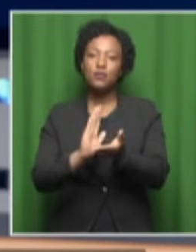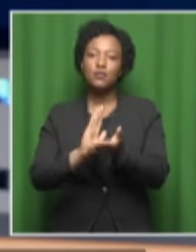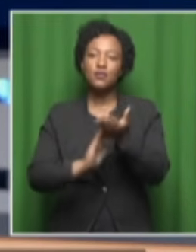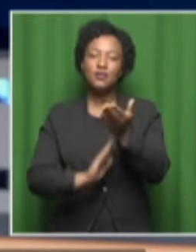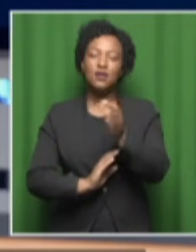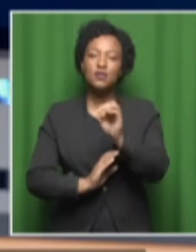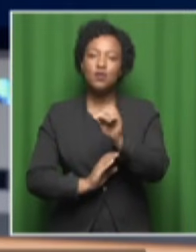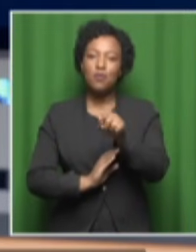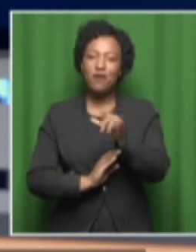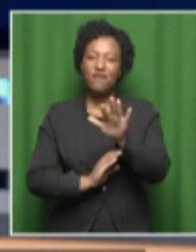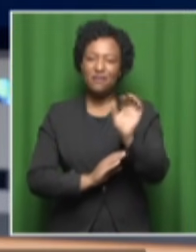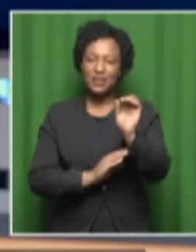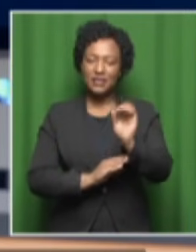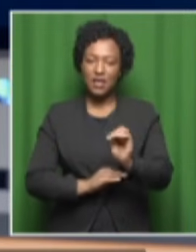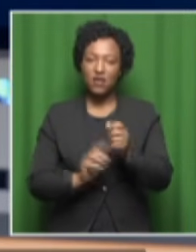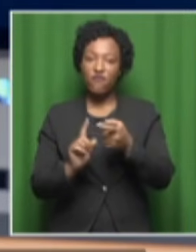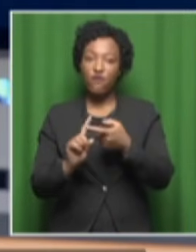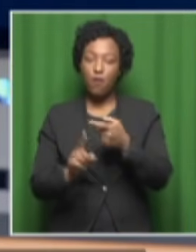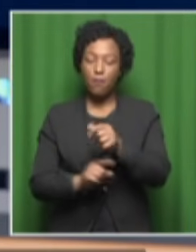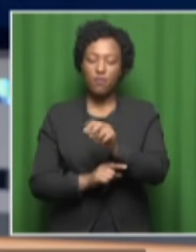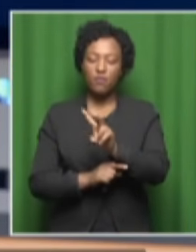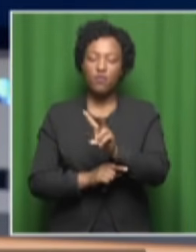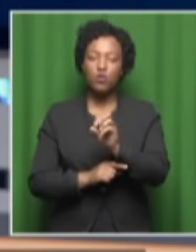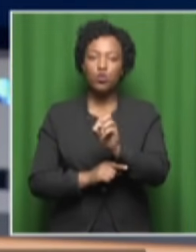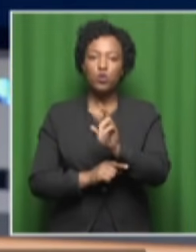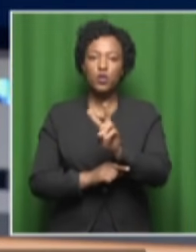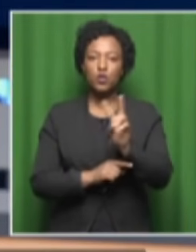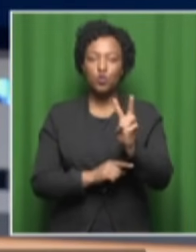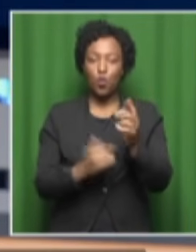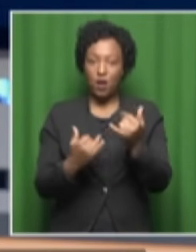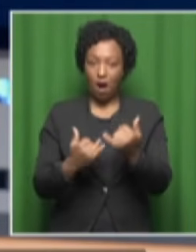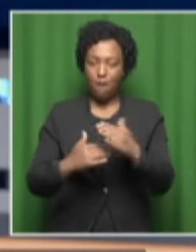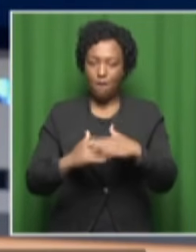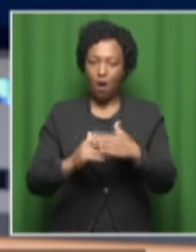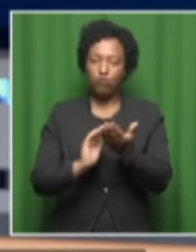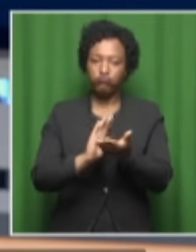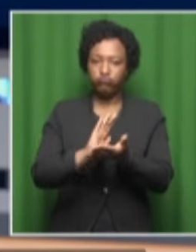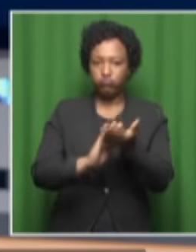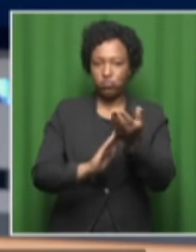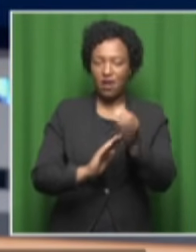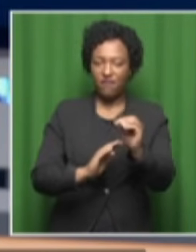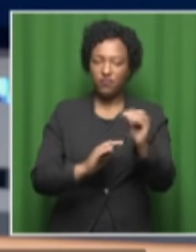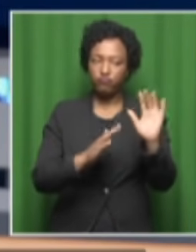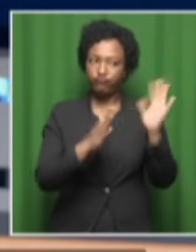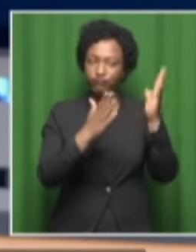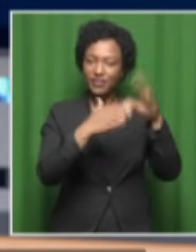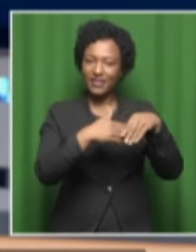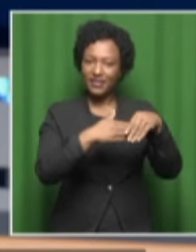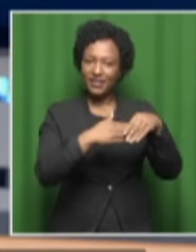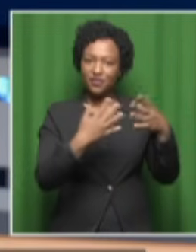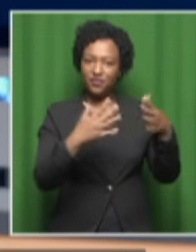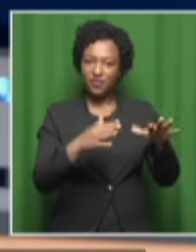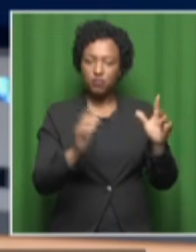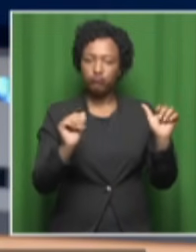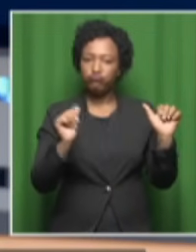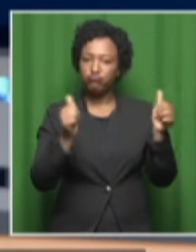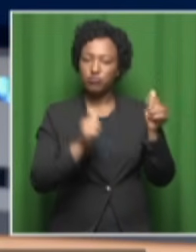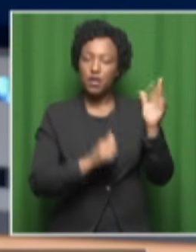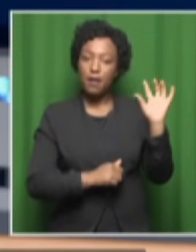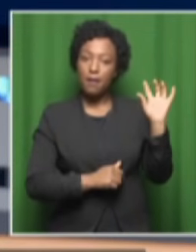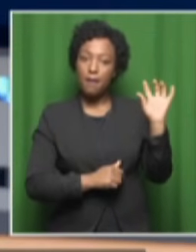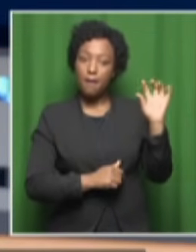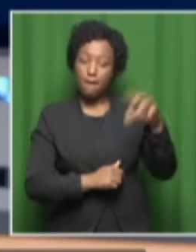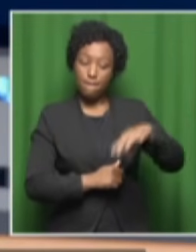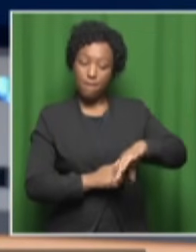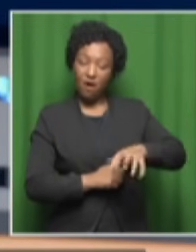0.5% from 2022. So congratulations to them. And it's, you know, fantastic to see how these provinces are